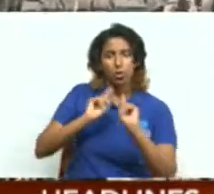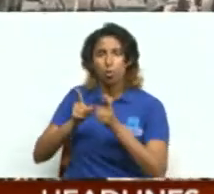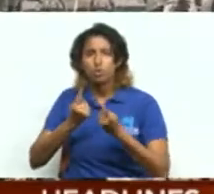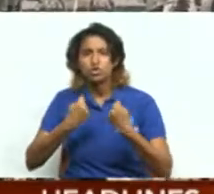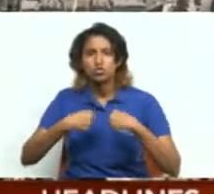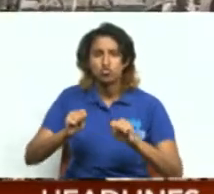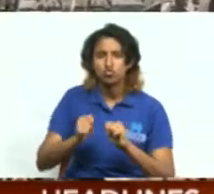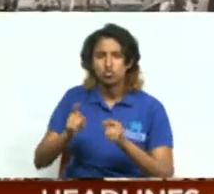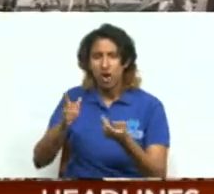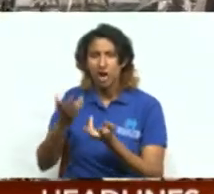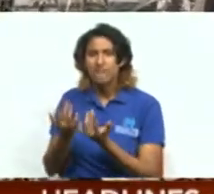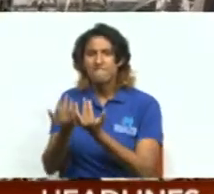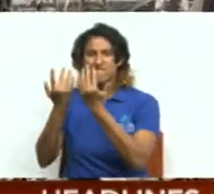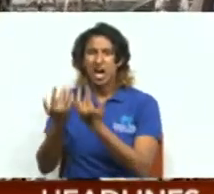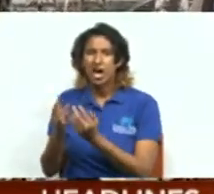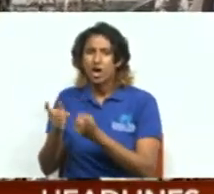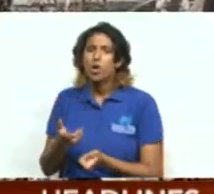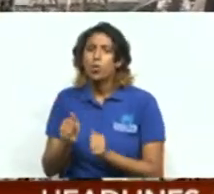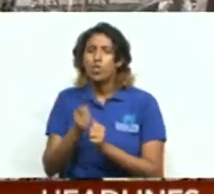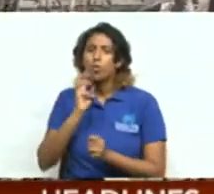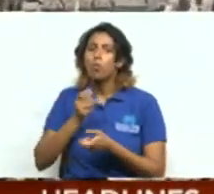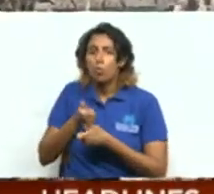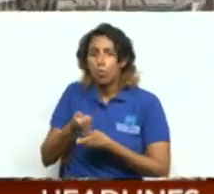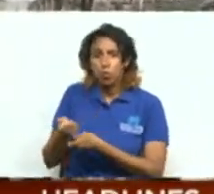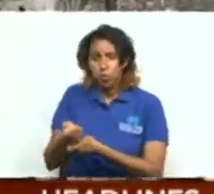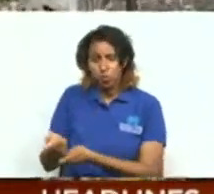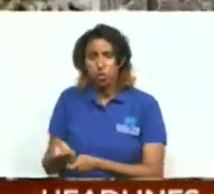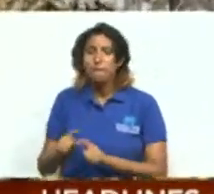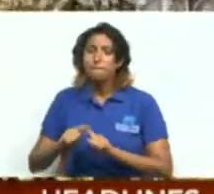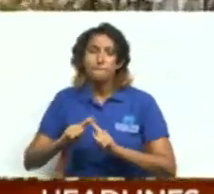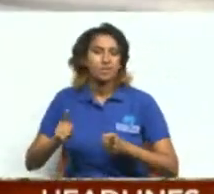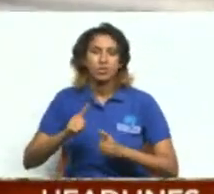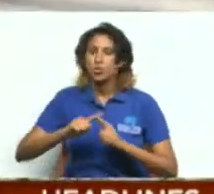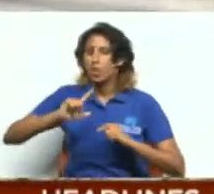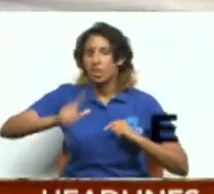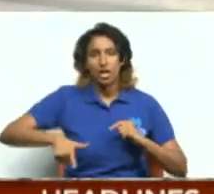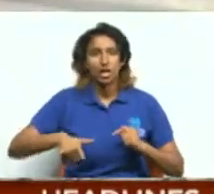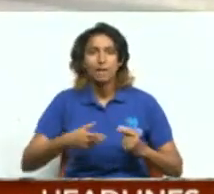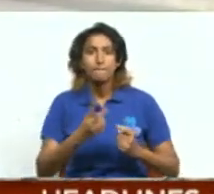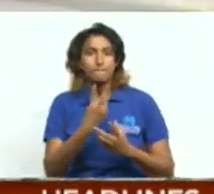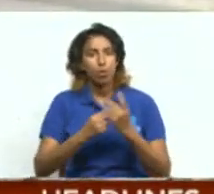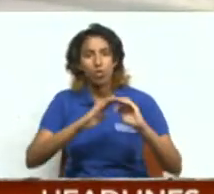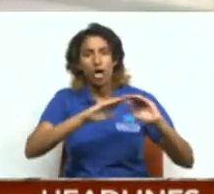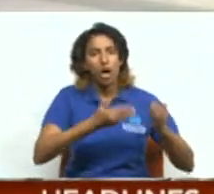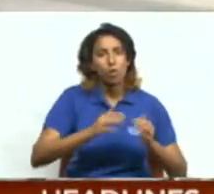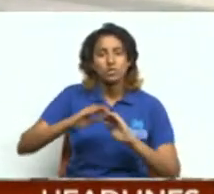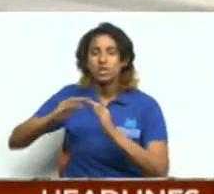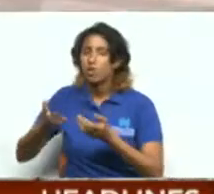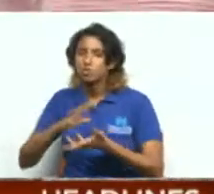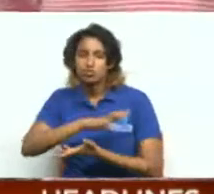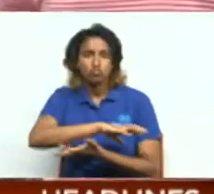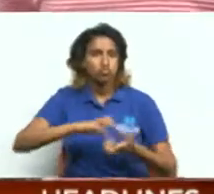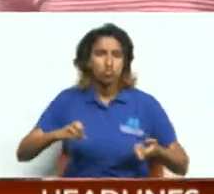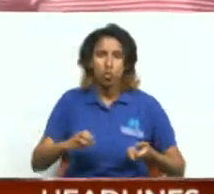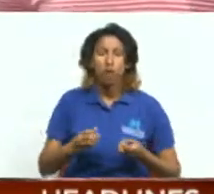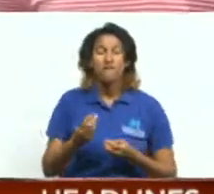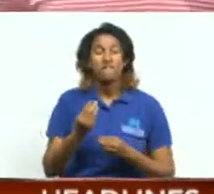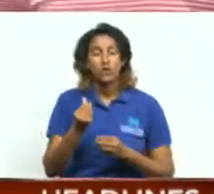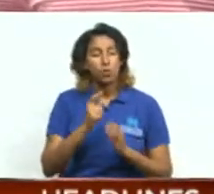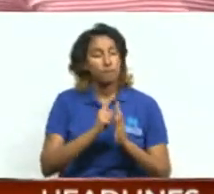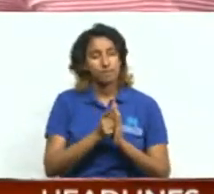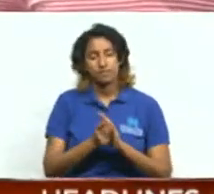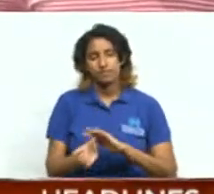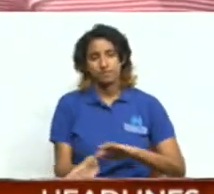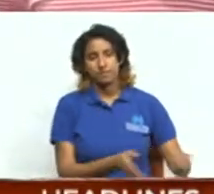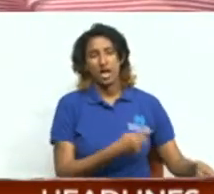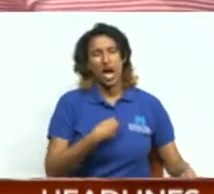unsuccessful. Rambajan says the houses were reduced to ashes within a matter of minutes. That is when I walk to the back, I